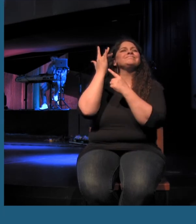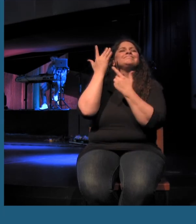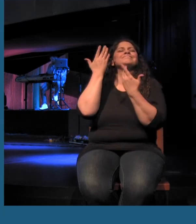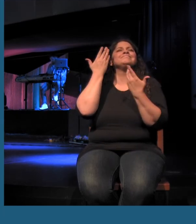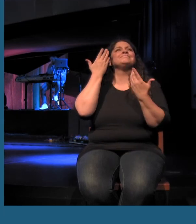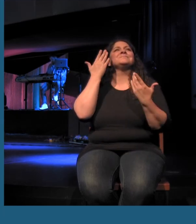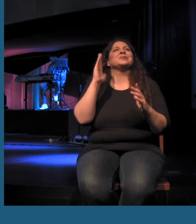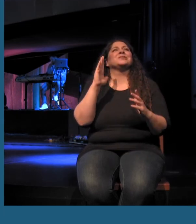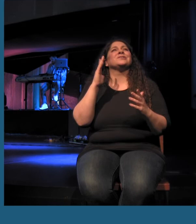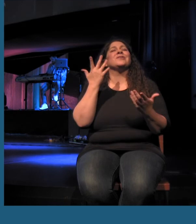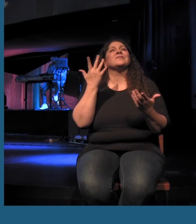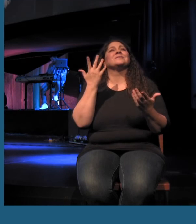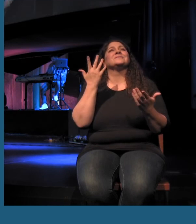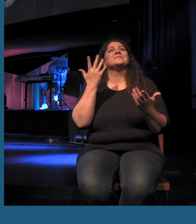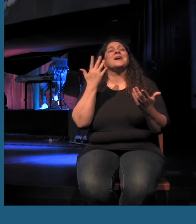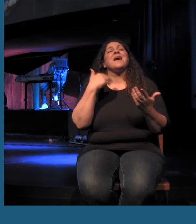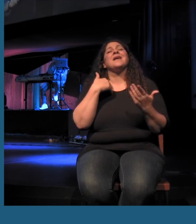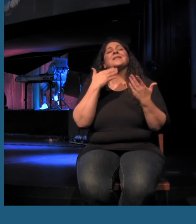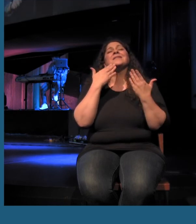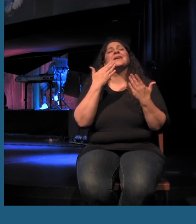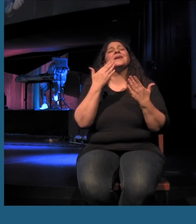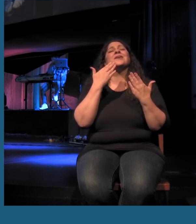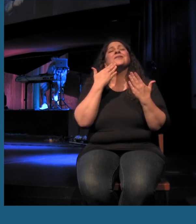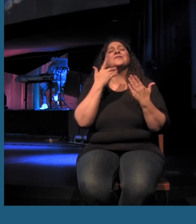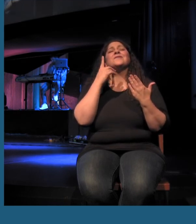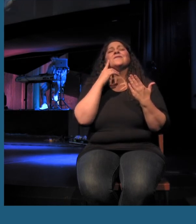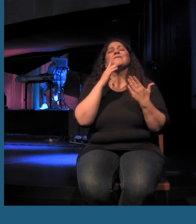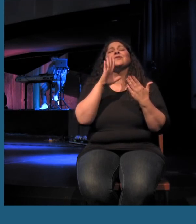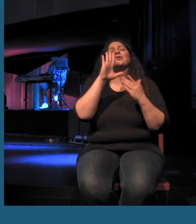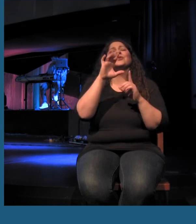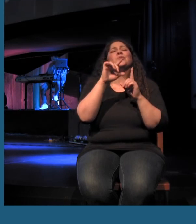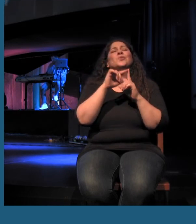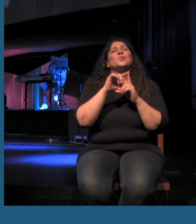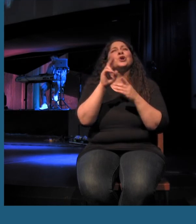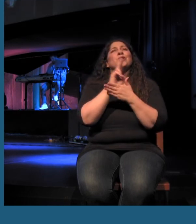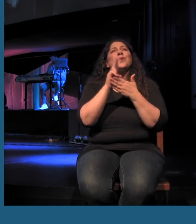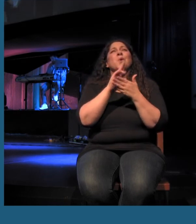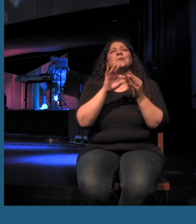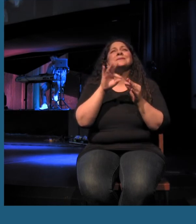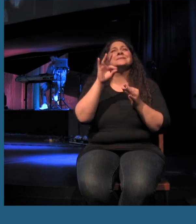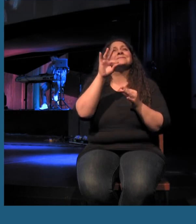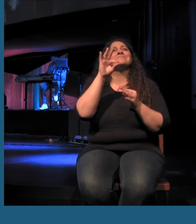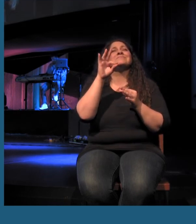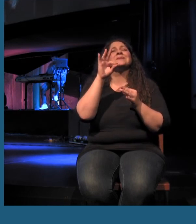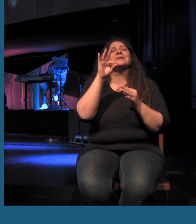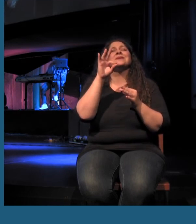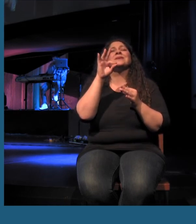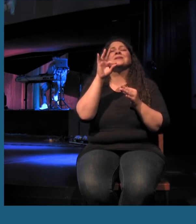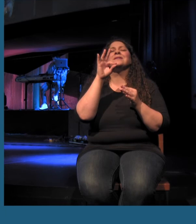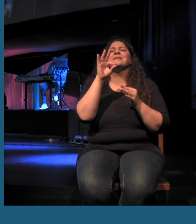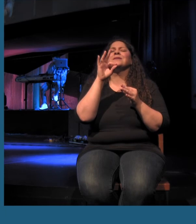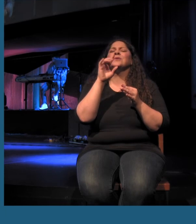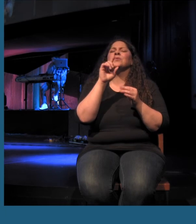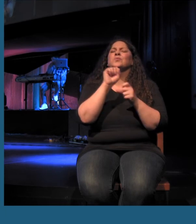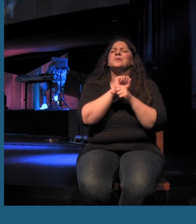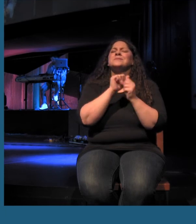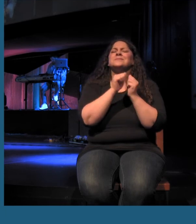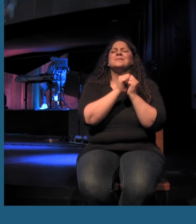I thank you for your word. I thank you for a Holy Spirit that works together to renew,